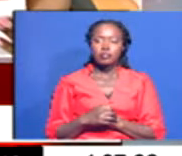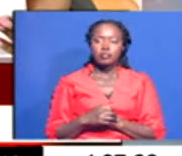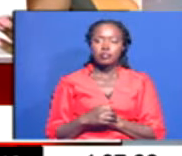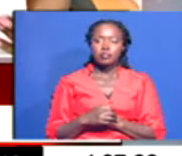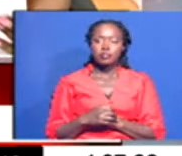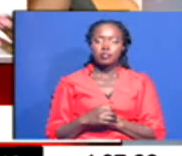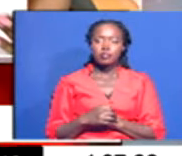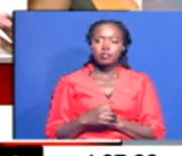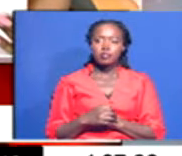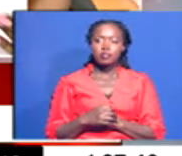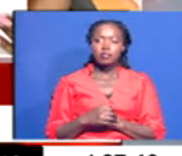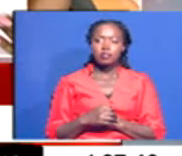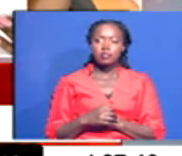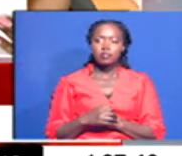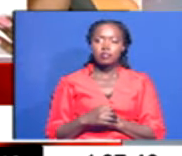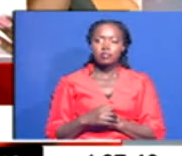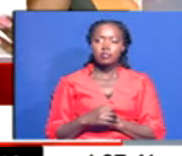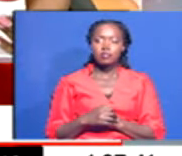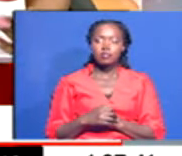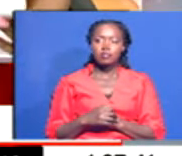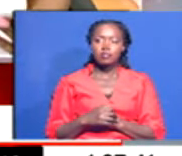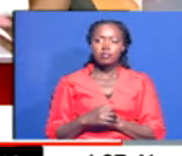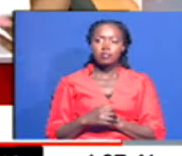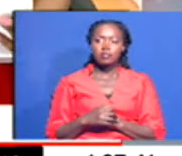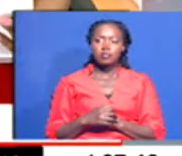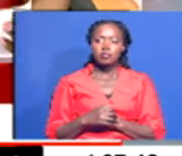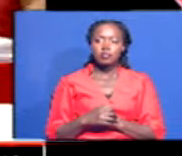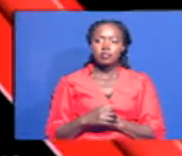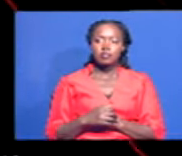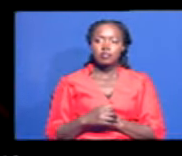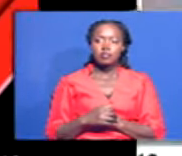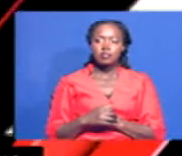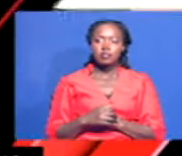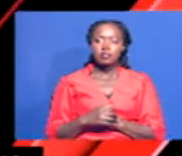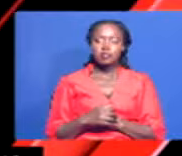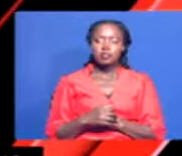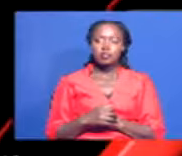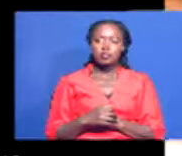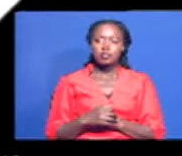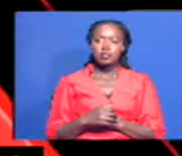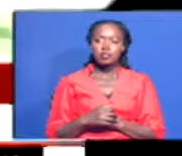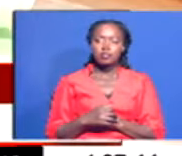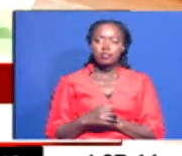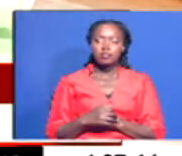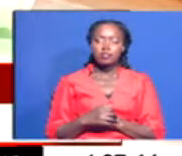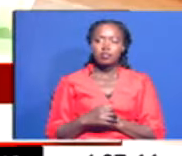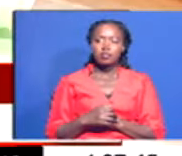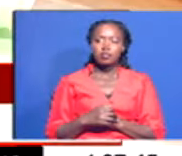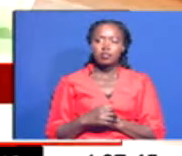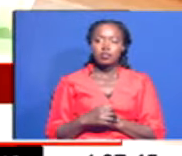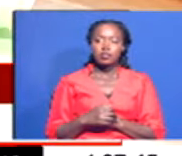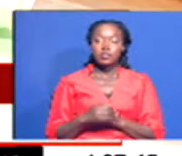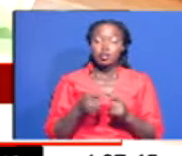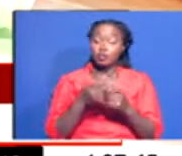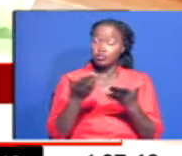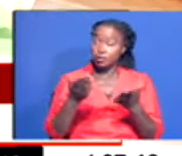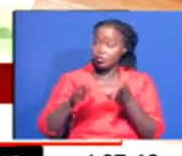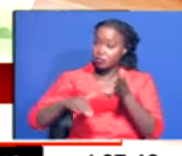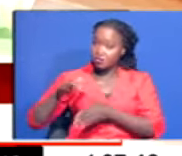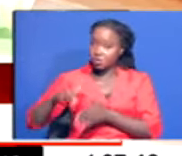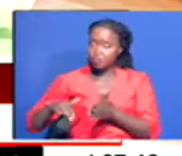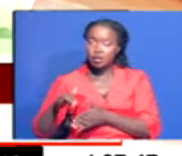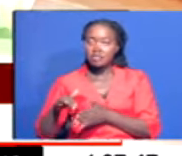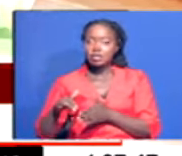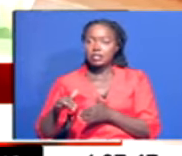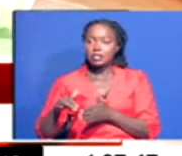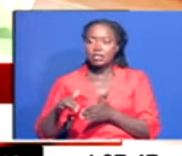Thank you so much, Nisi Imano, called back from the broadcasting house. We are coming to you live from the Bomas of Kenya, whereby it is a